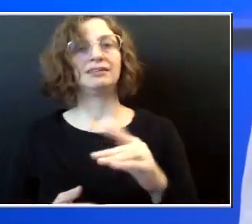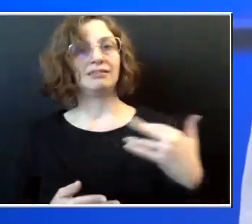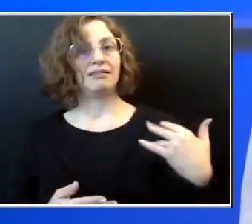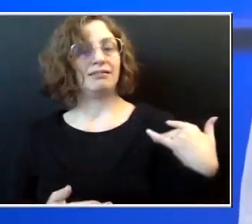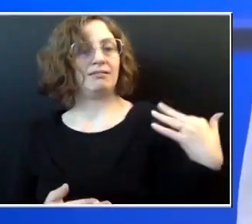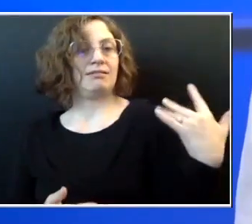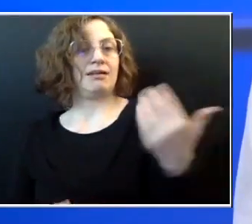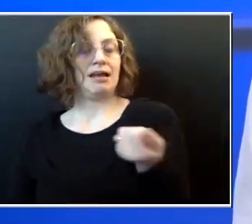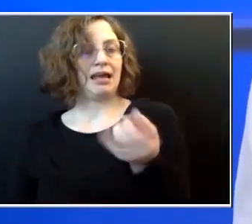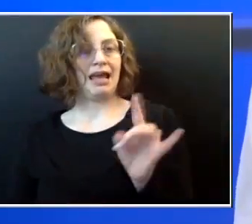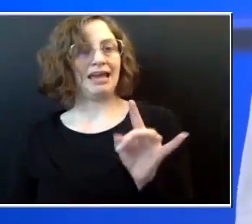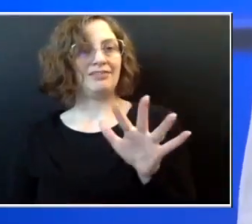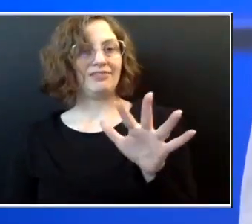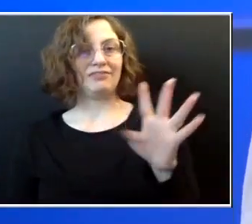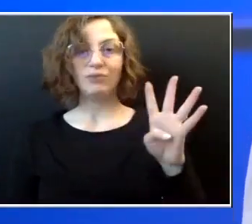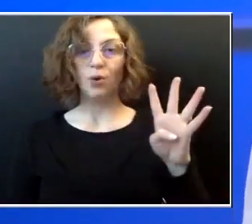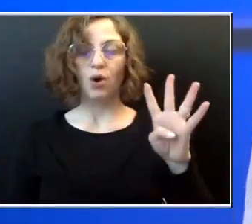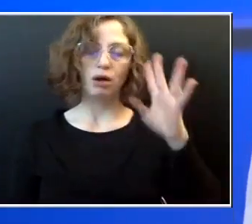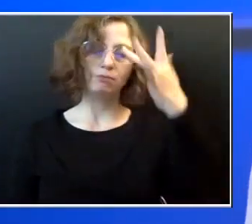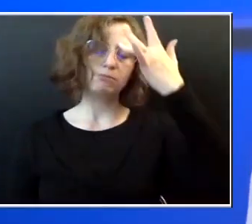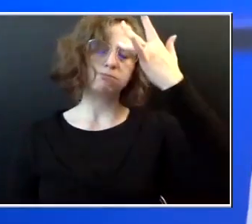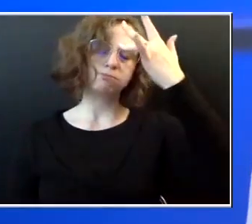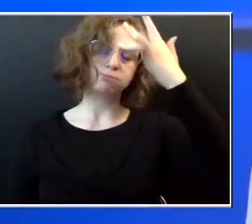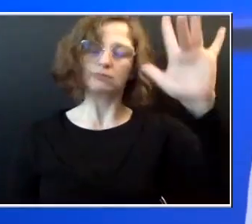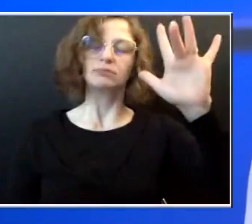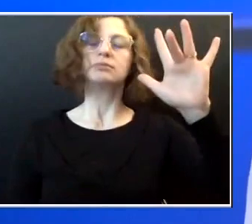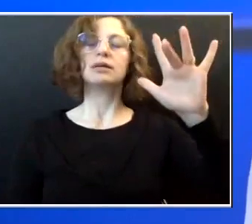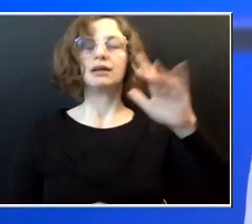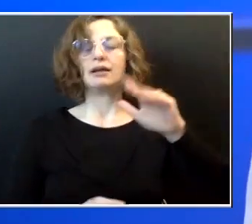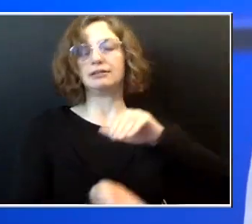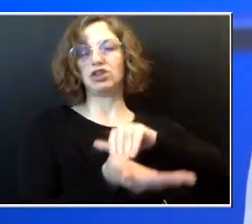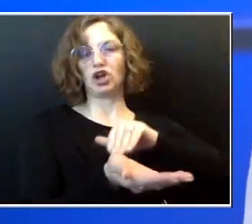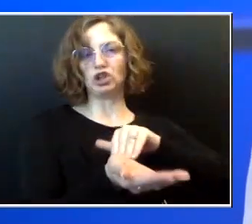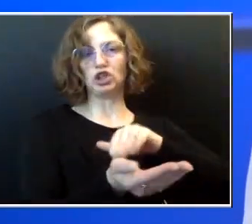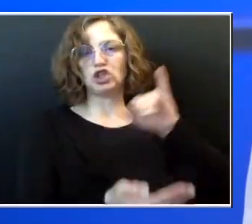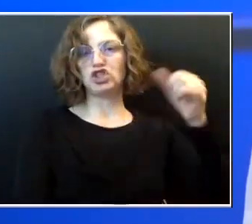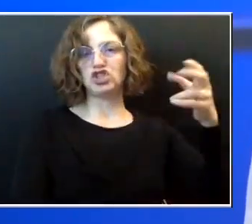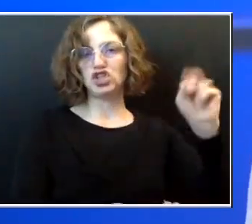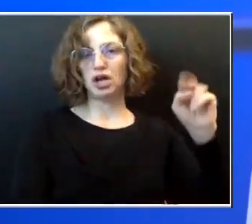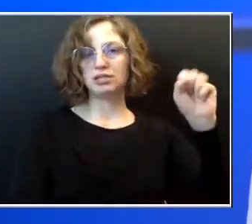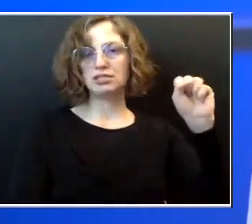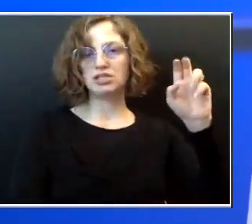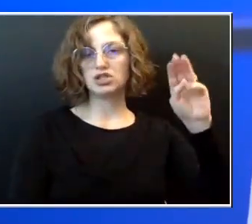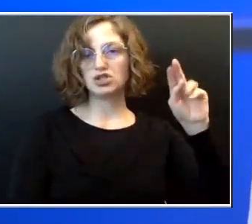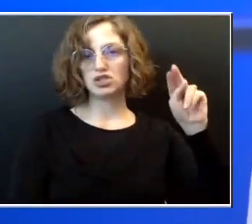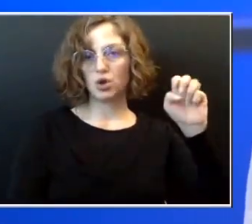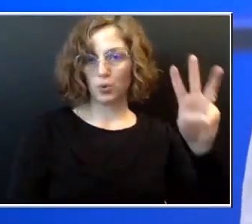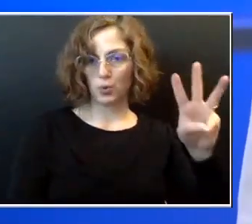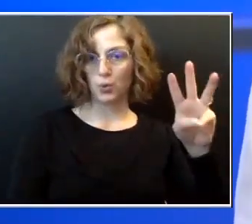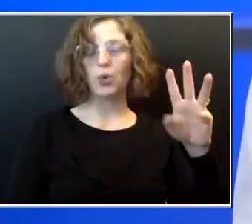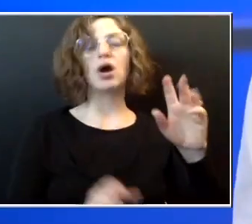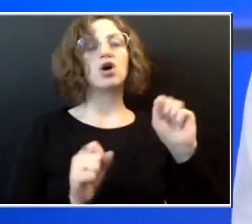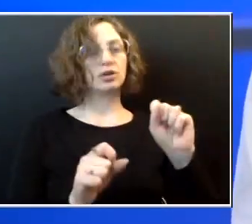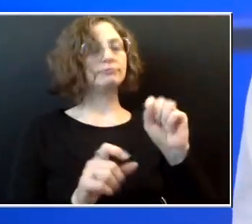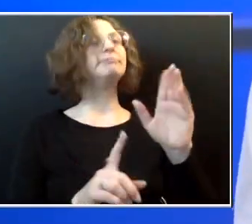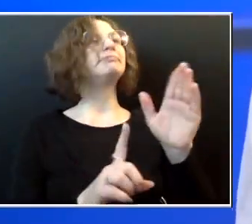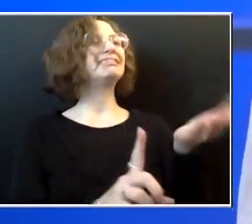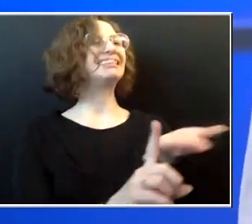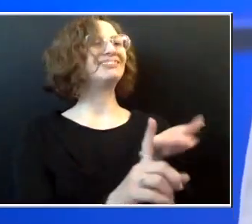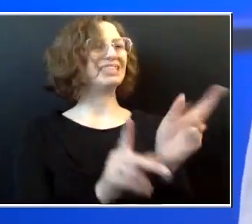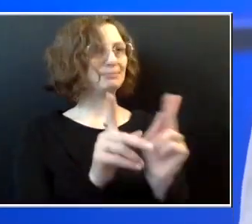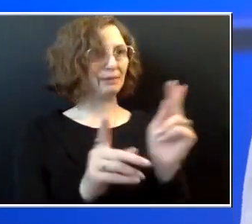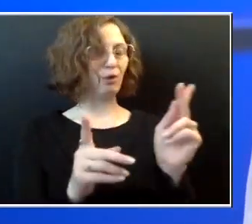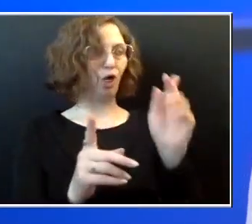brilliant physician, John Snow, was able to convince people during the cholera pandemic in London at that